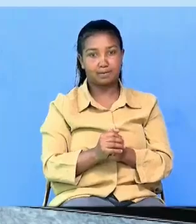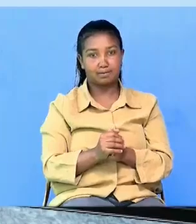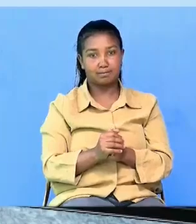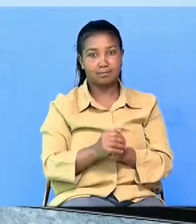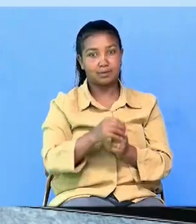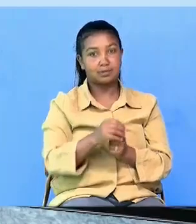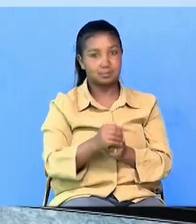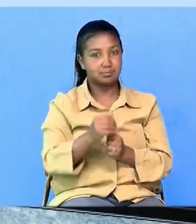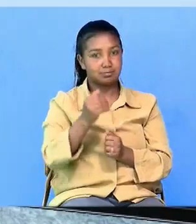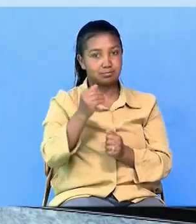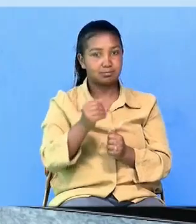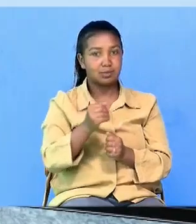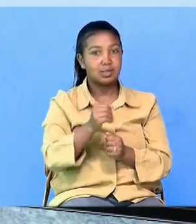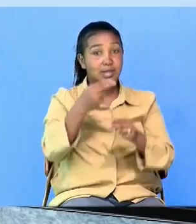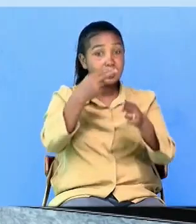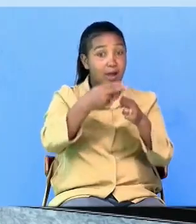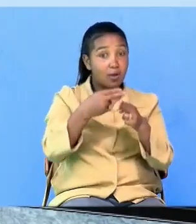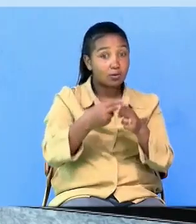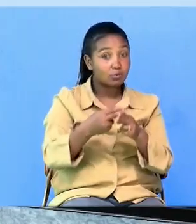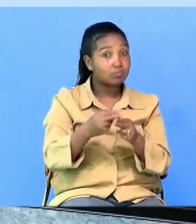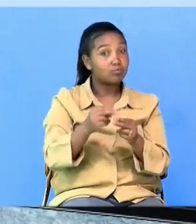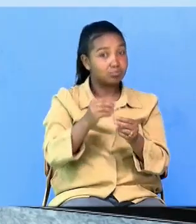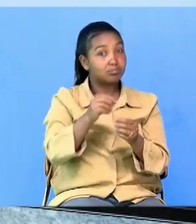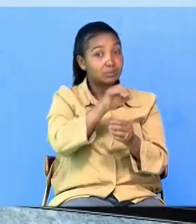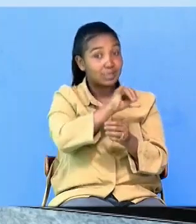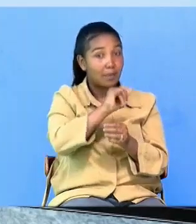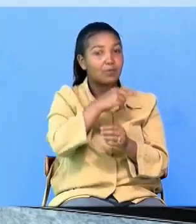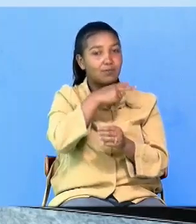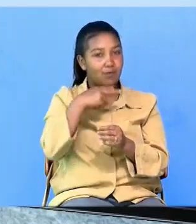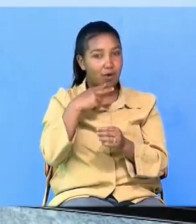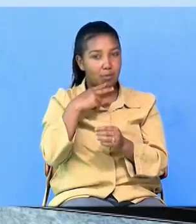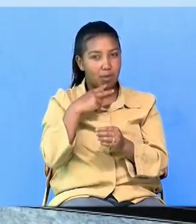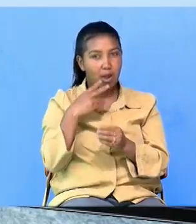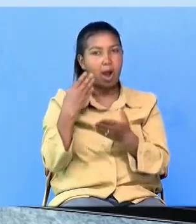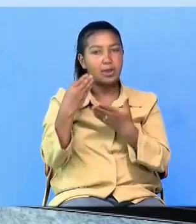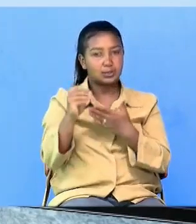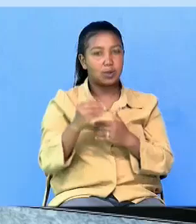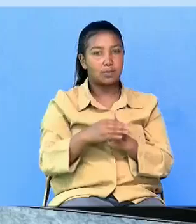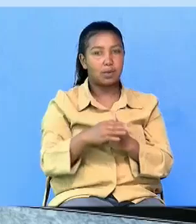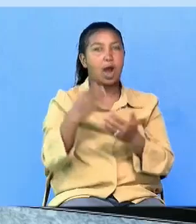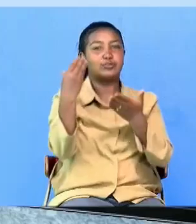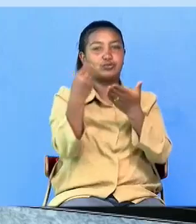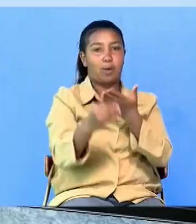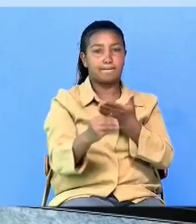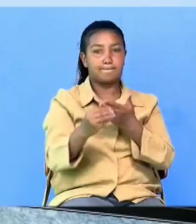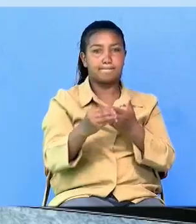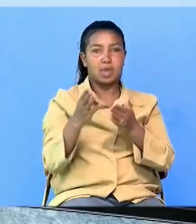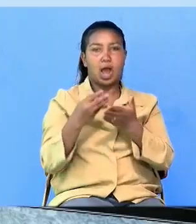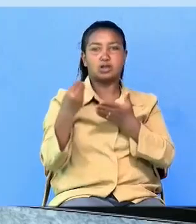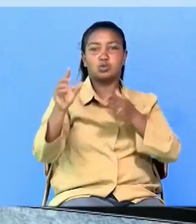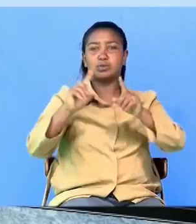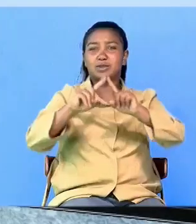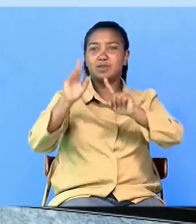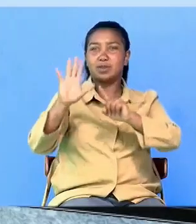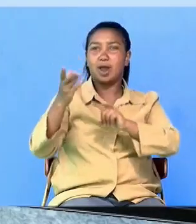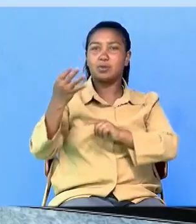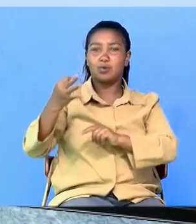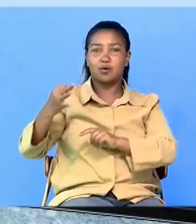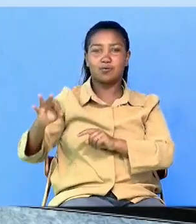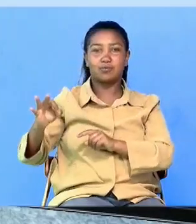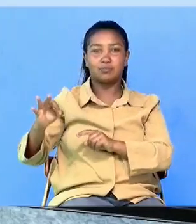is a noun as well as also function as a verb too, right? I shop too. I shop. I shop different kinds of